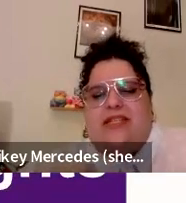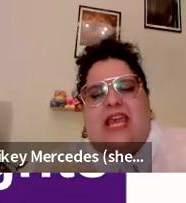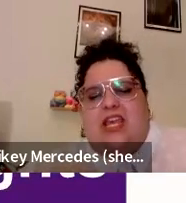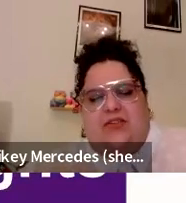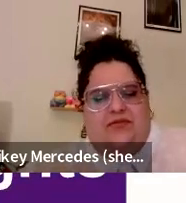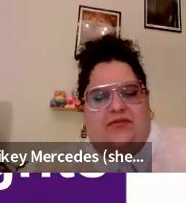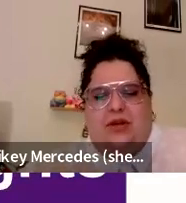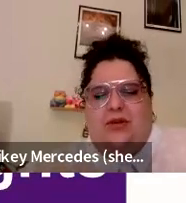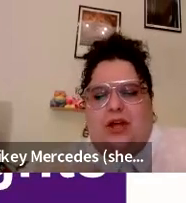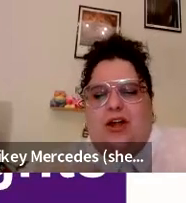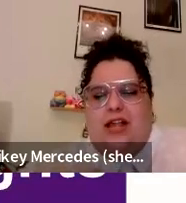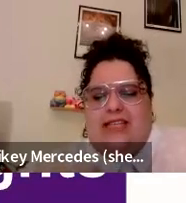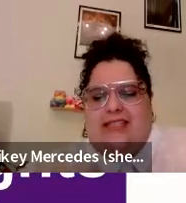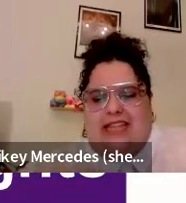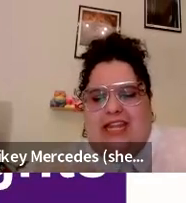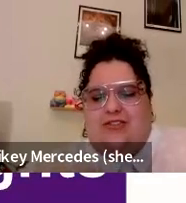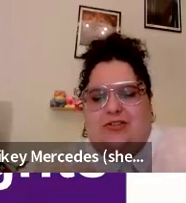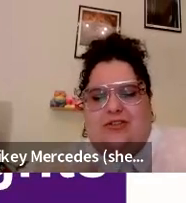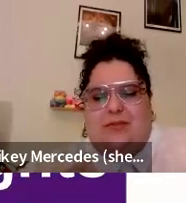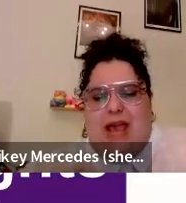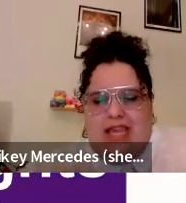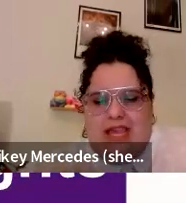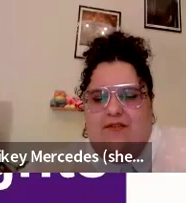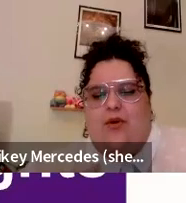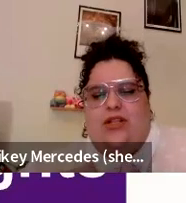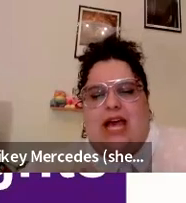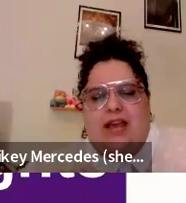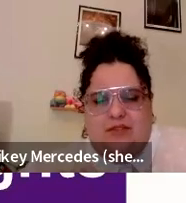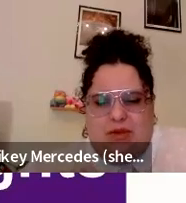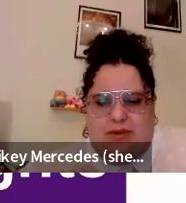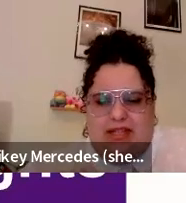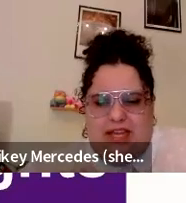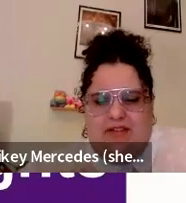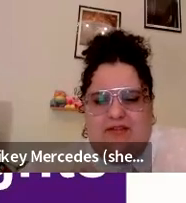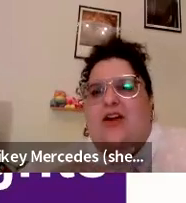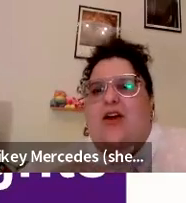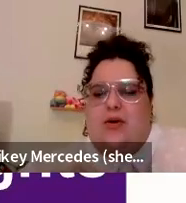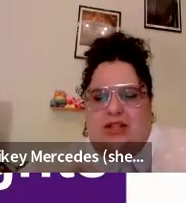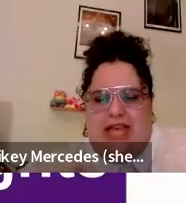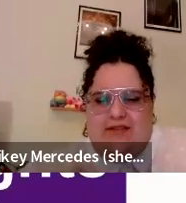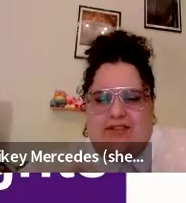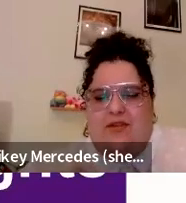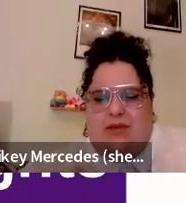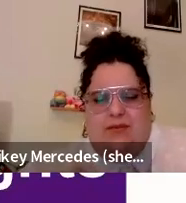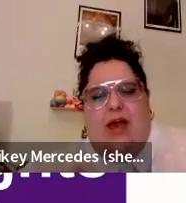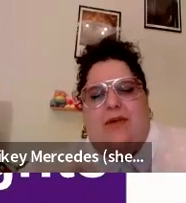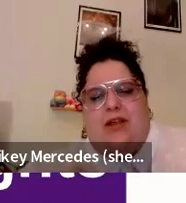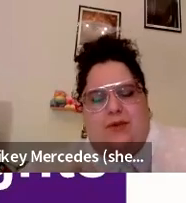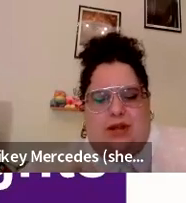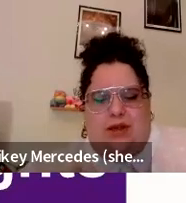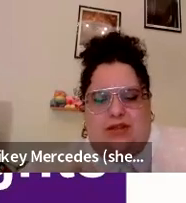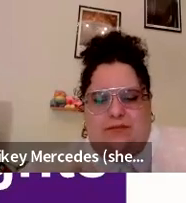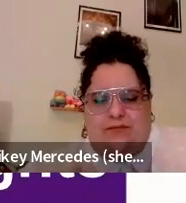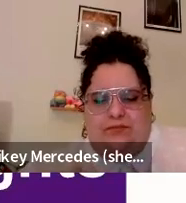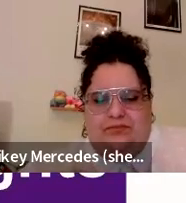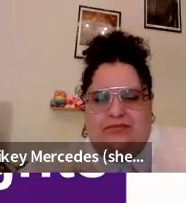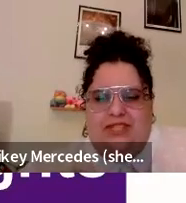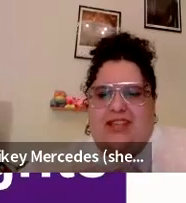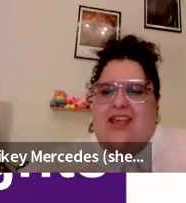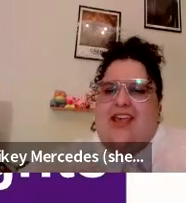And I wanted to close this out by highlighting this quote from Leah Lakshmi Piepzna Samarasina's book, Care